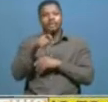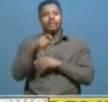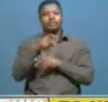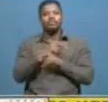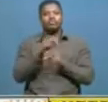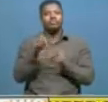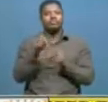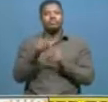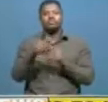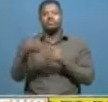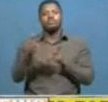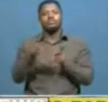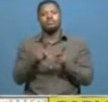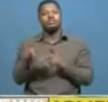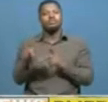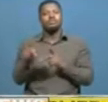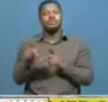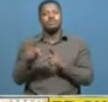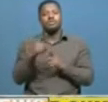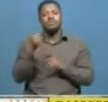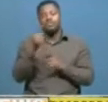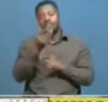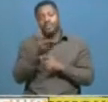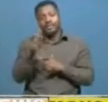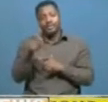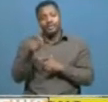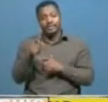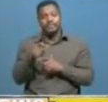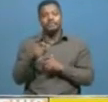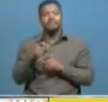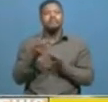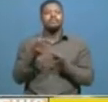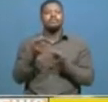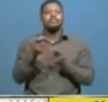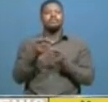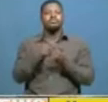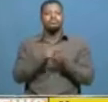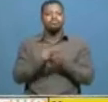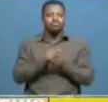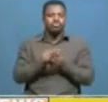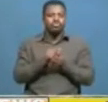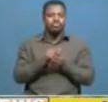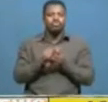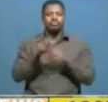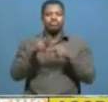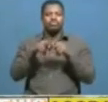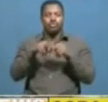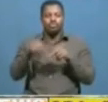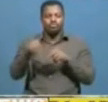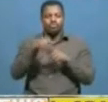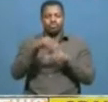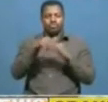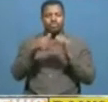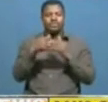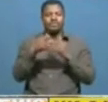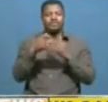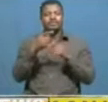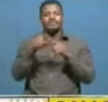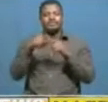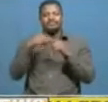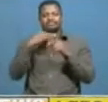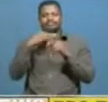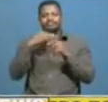prior preparation. The main ingredient, millet, is washed and salted to remove all foreign